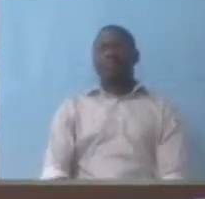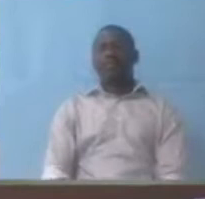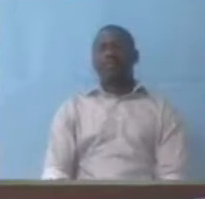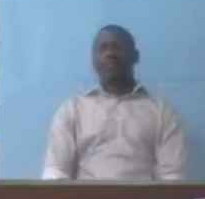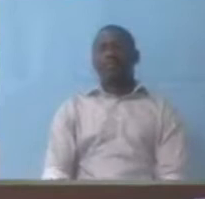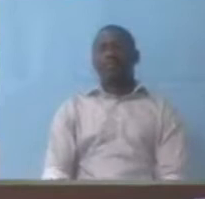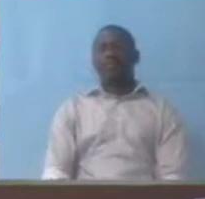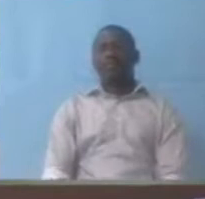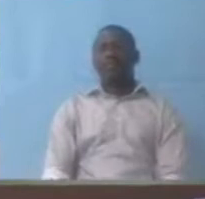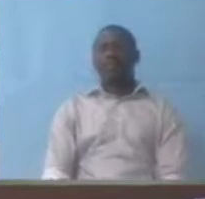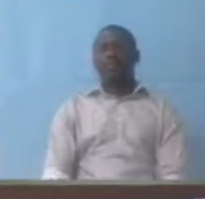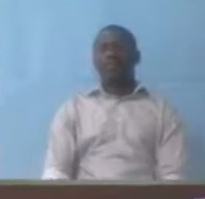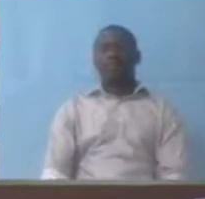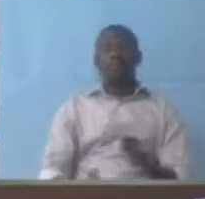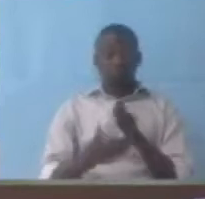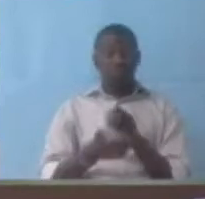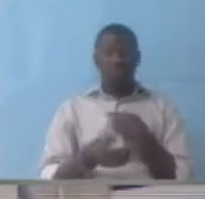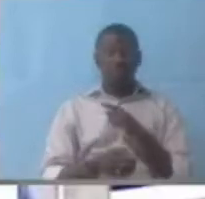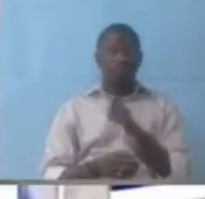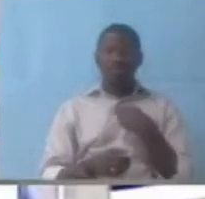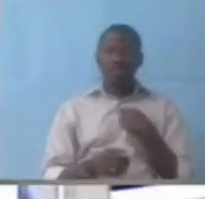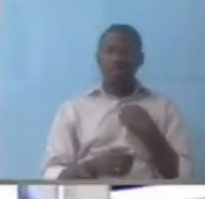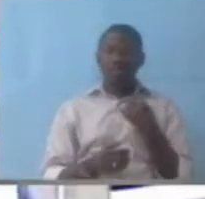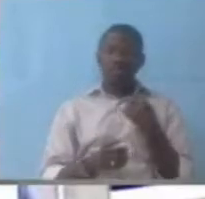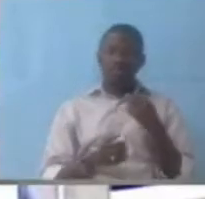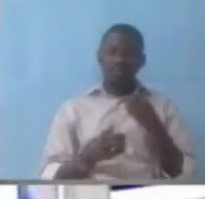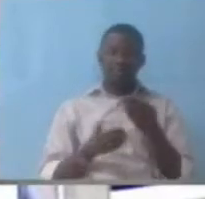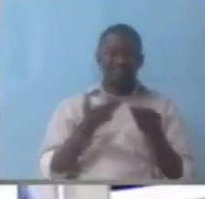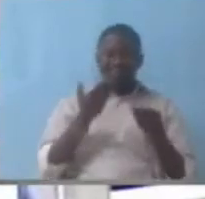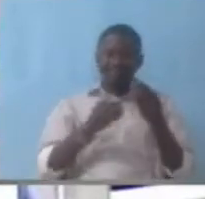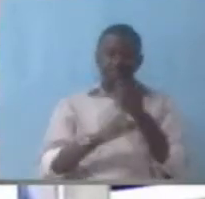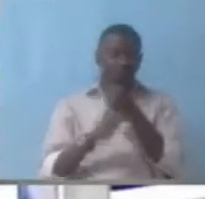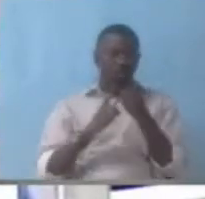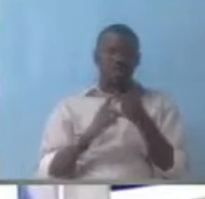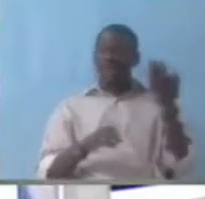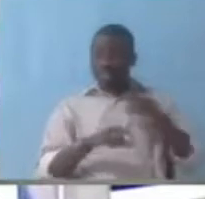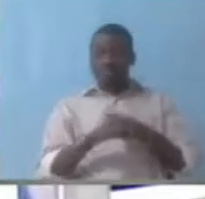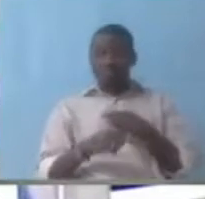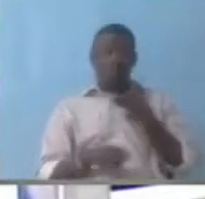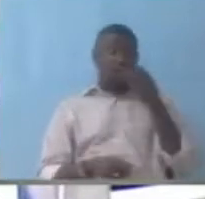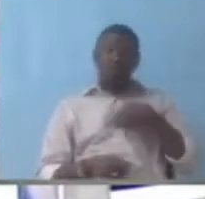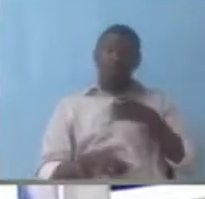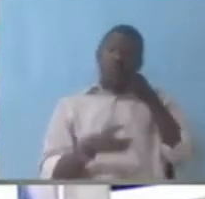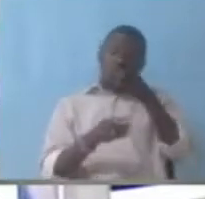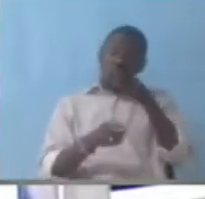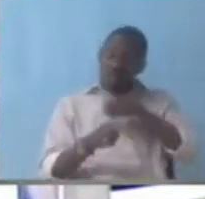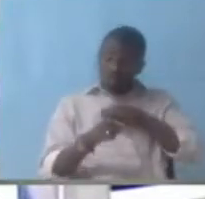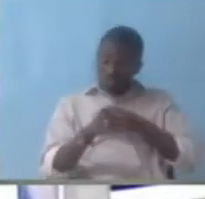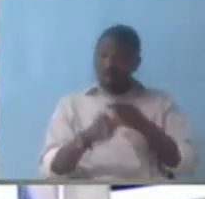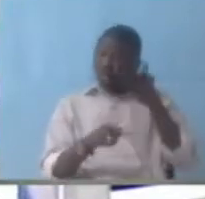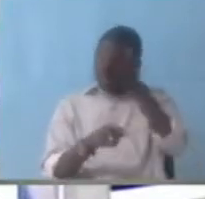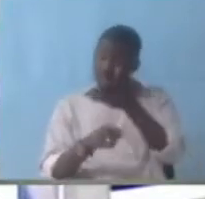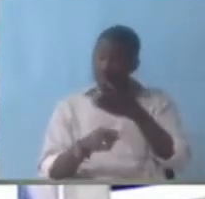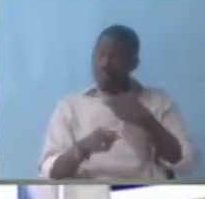kelade. The fact of the matter is that this is not a hypothetical situation. You were the one on the ground. You were there. You were acting Attorney